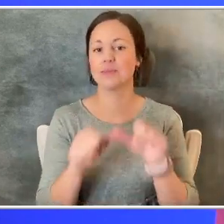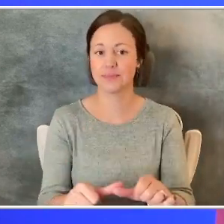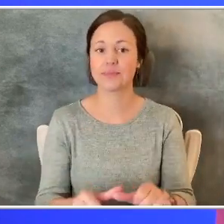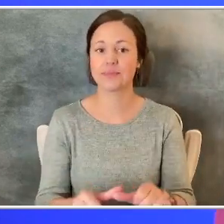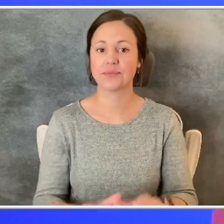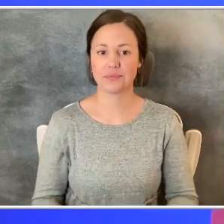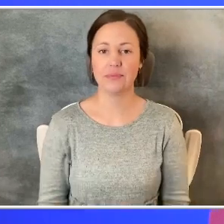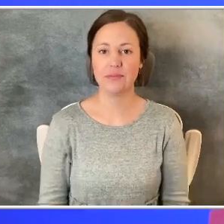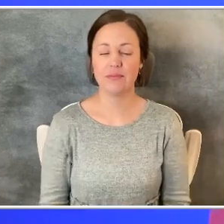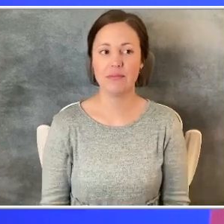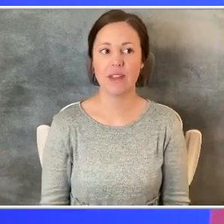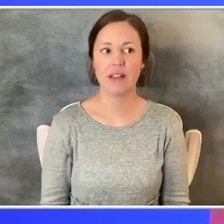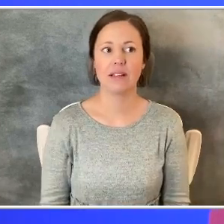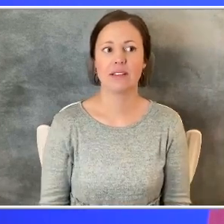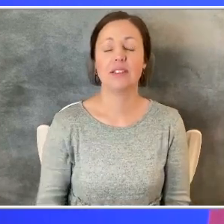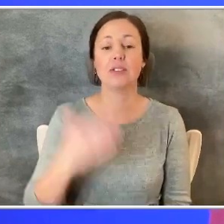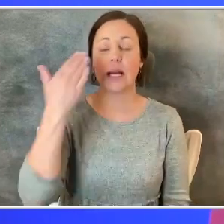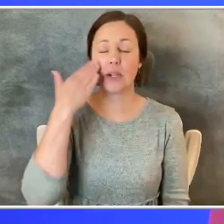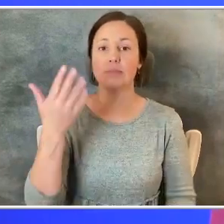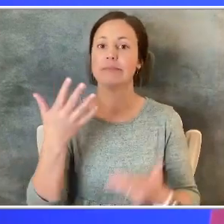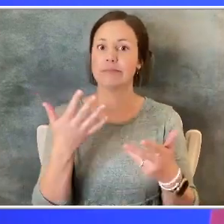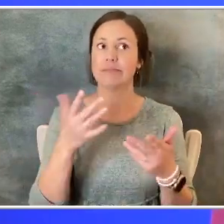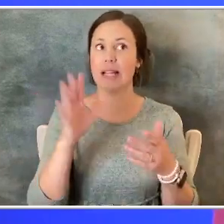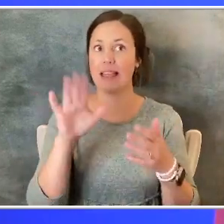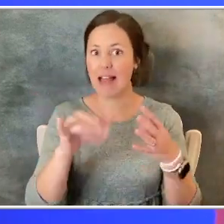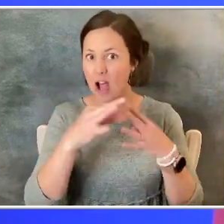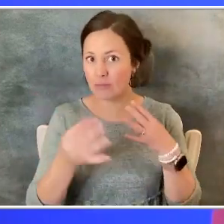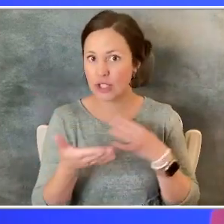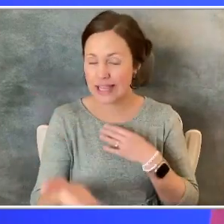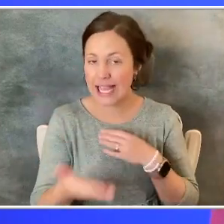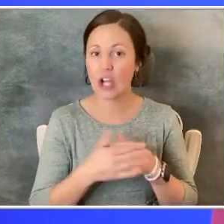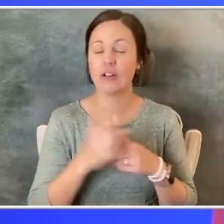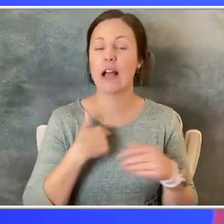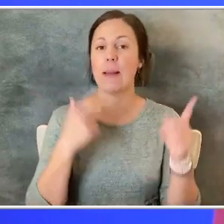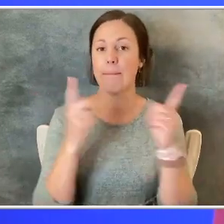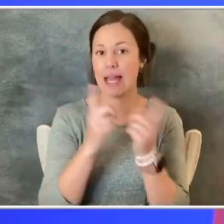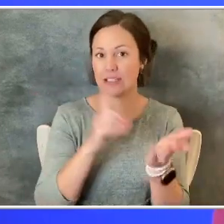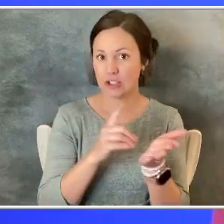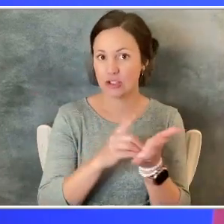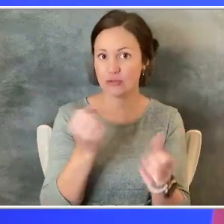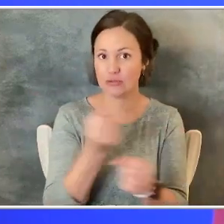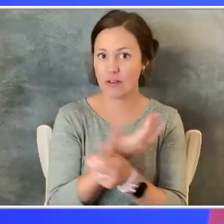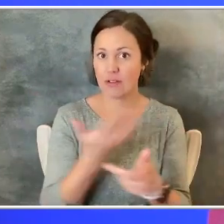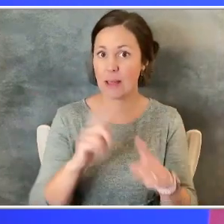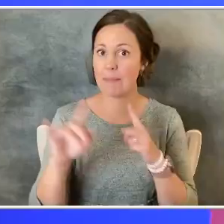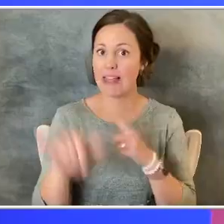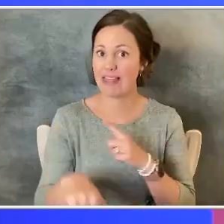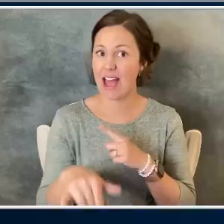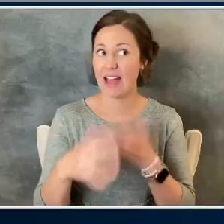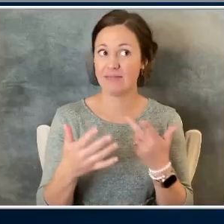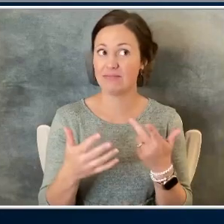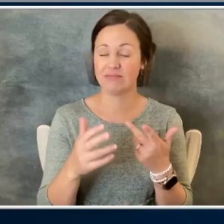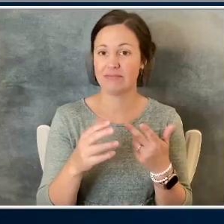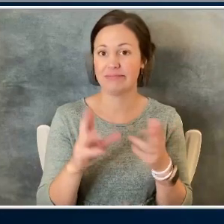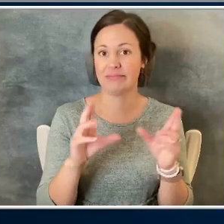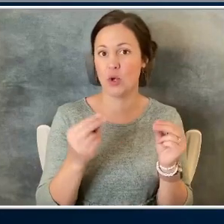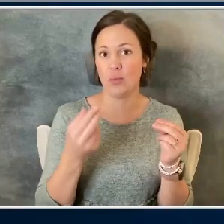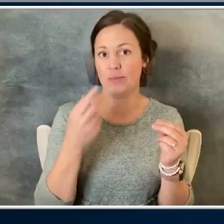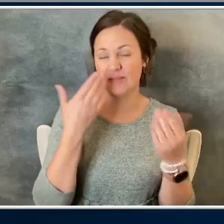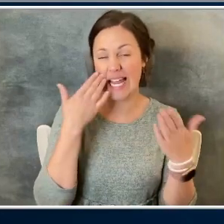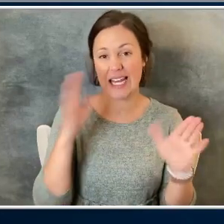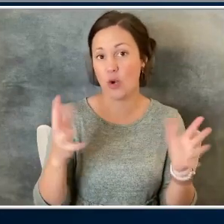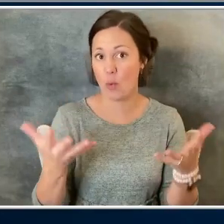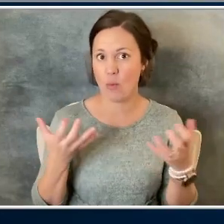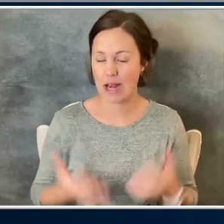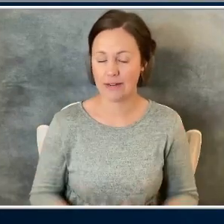I had met with Dr. Holding. I knew I was in good hands, but at that point it was not much of a thought. So breast reconstruction is